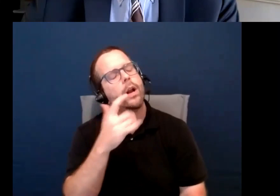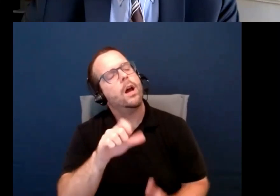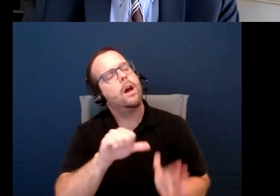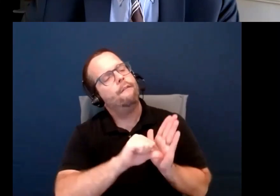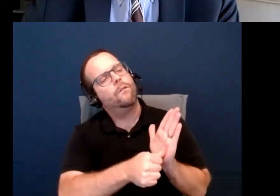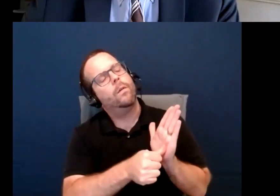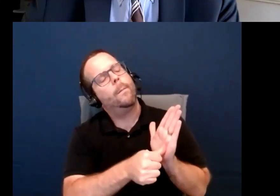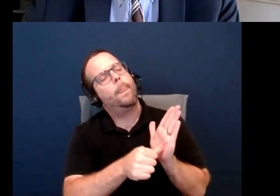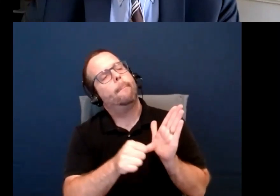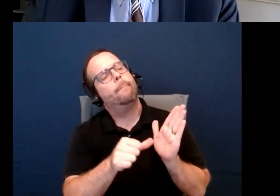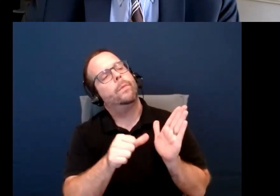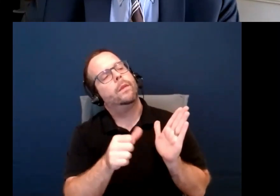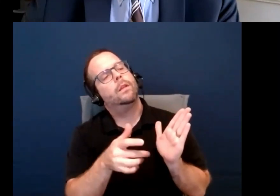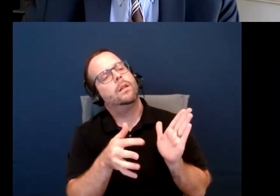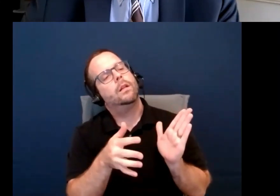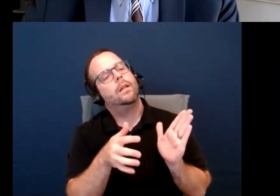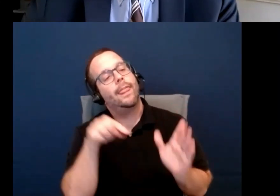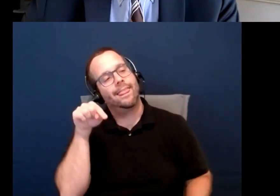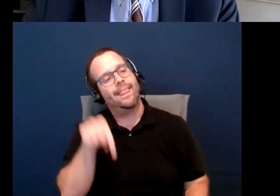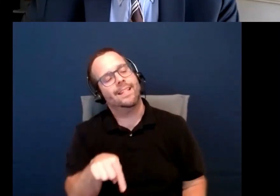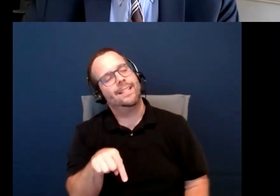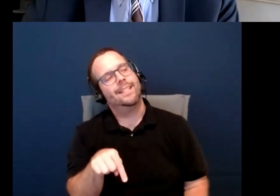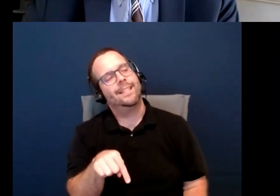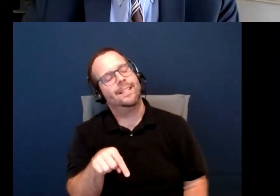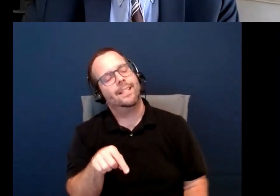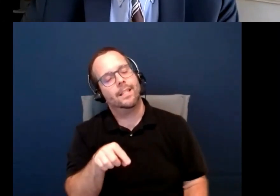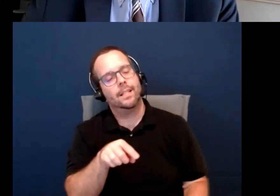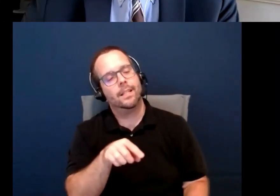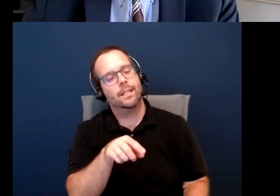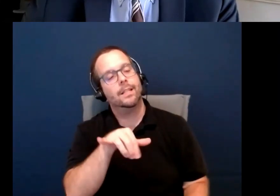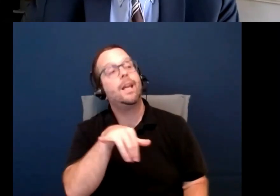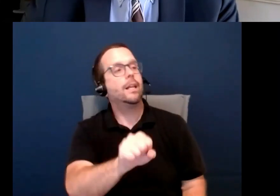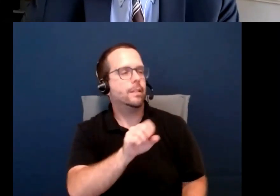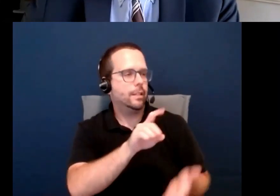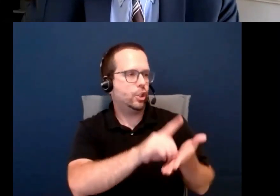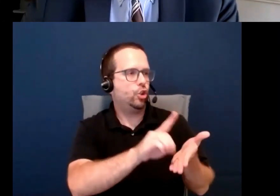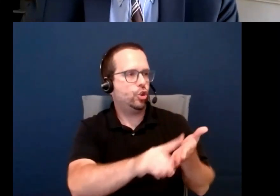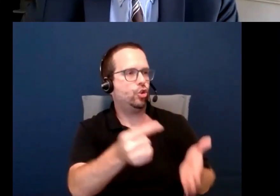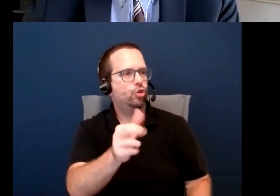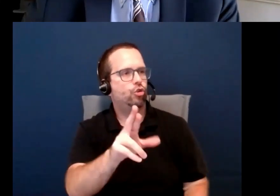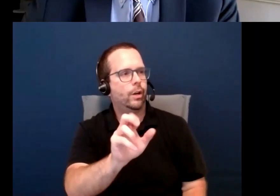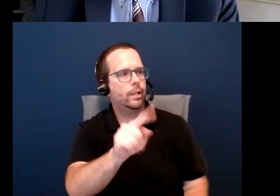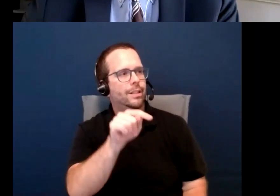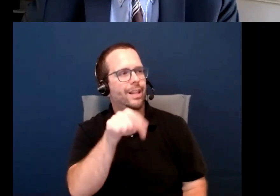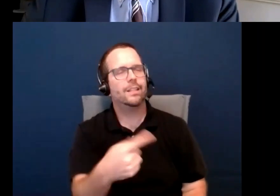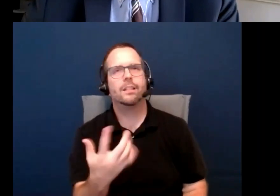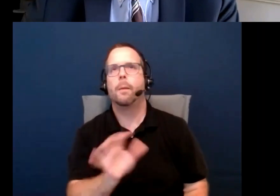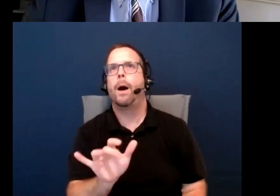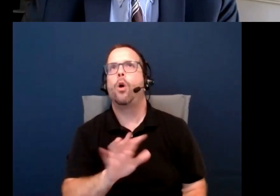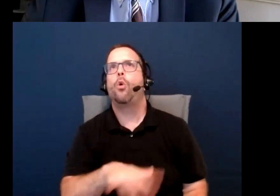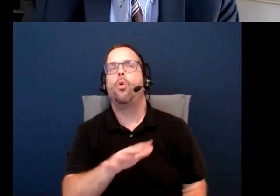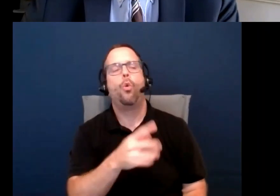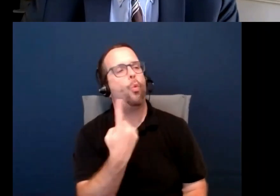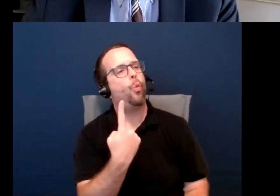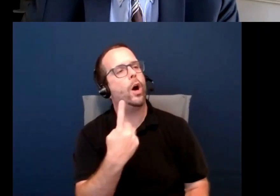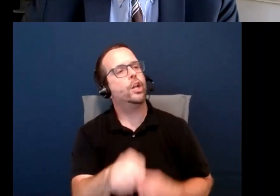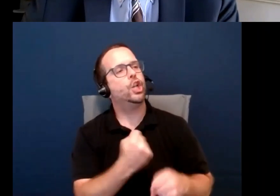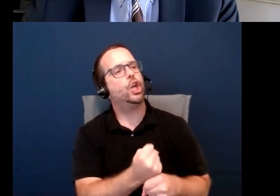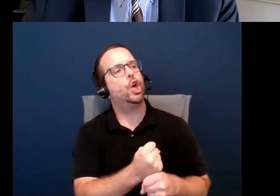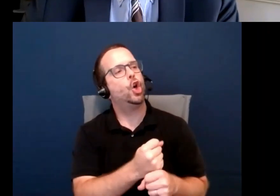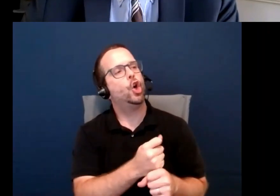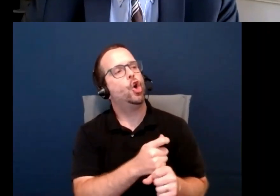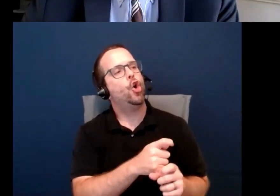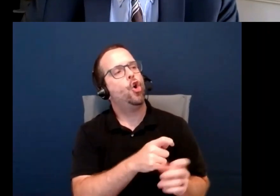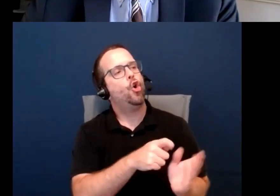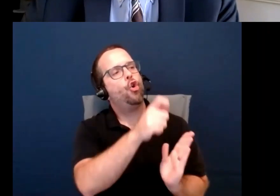terms of that these are the dissertation grant is meant as a 1-year sort of write-up grant. So at that final